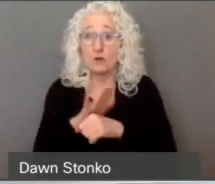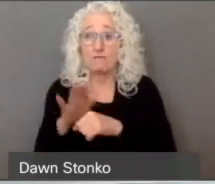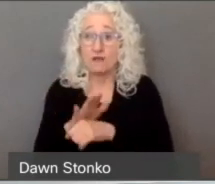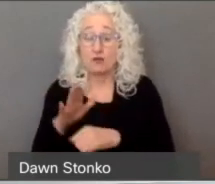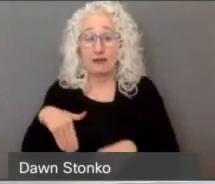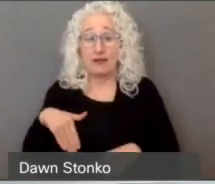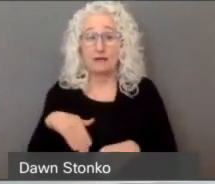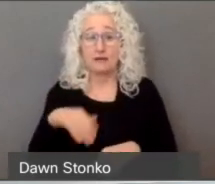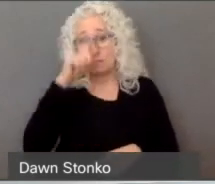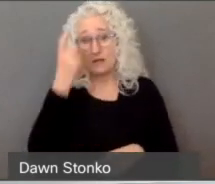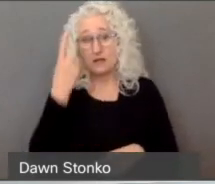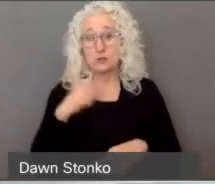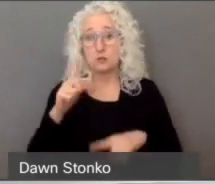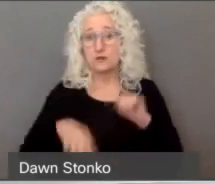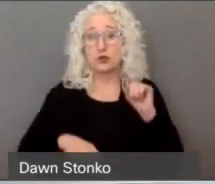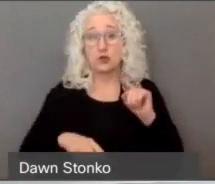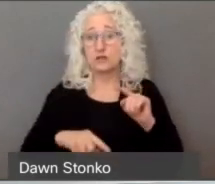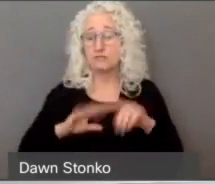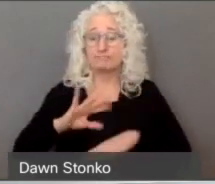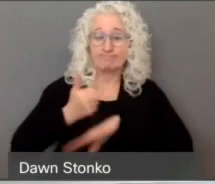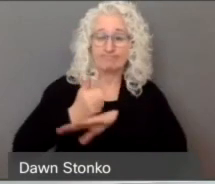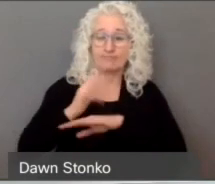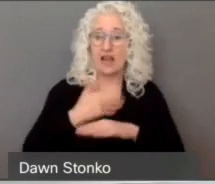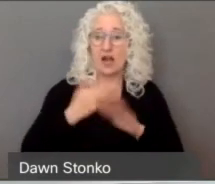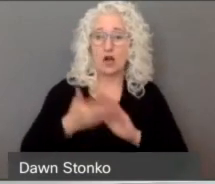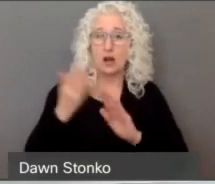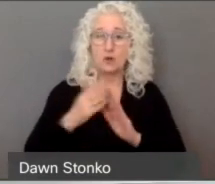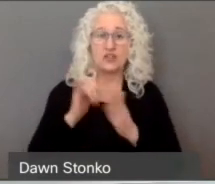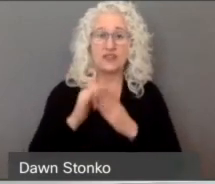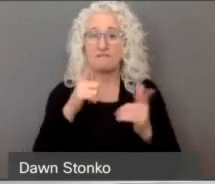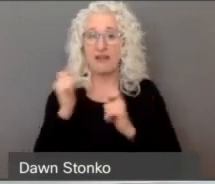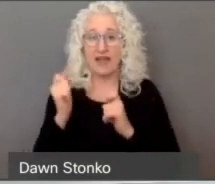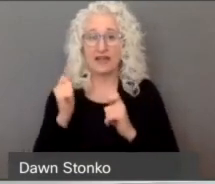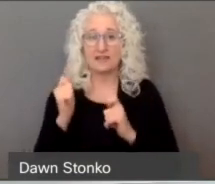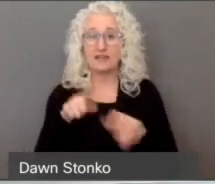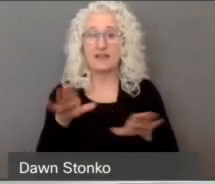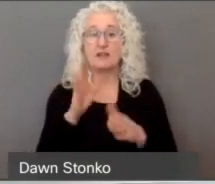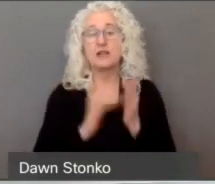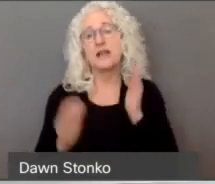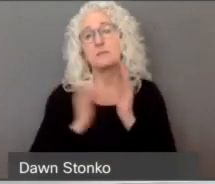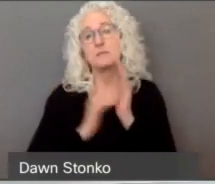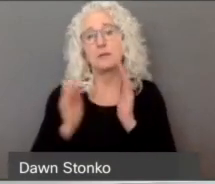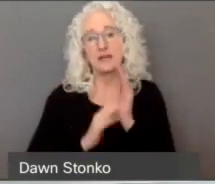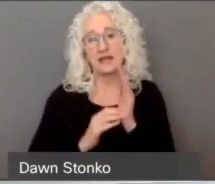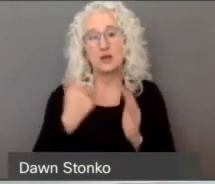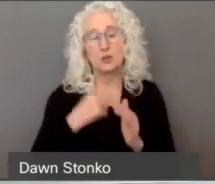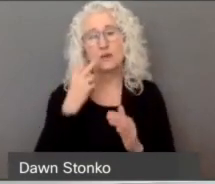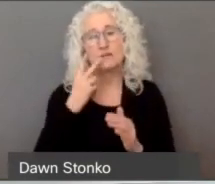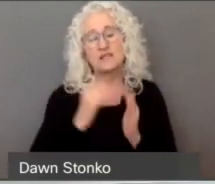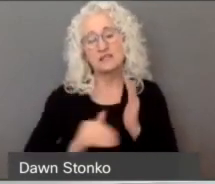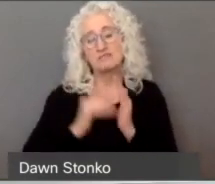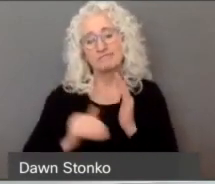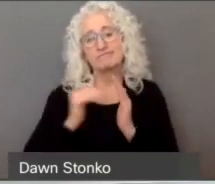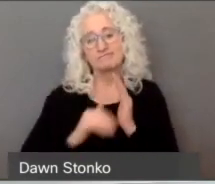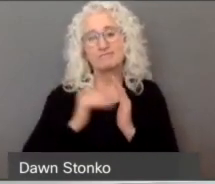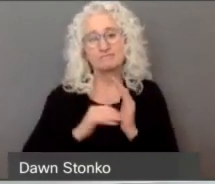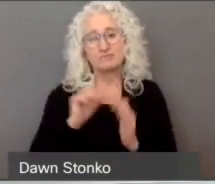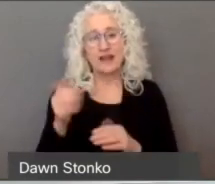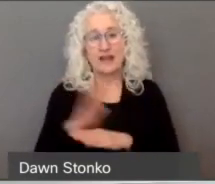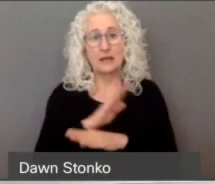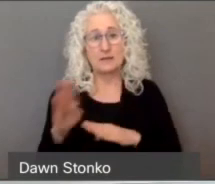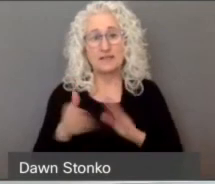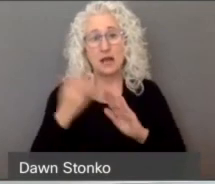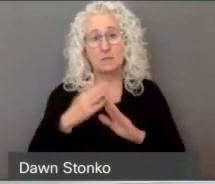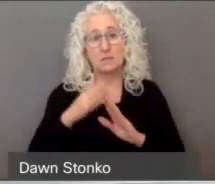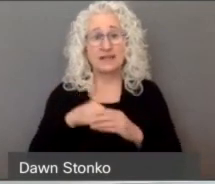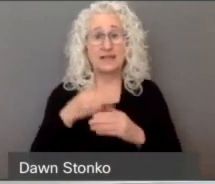our operation stood up that quickly. So they've done it time and time again. We've seen it over and over again. And any business that's operating in